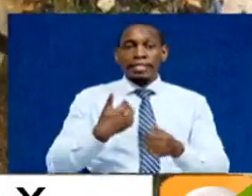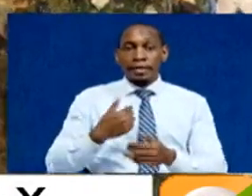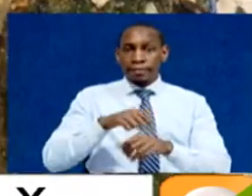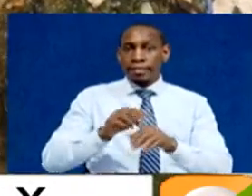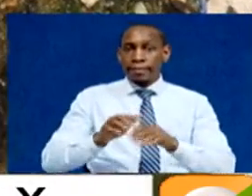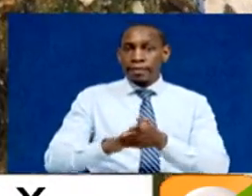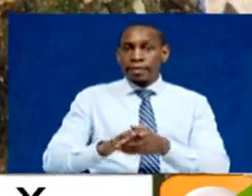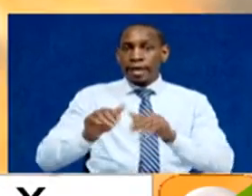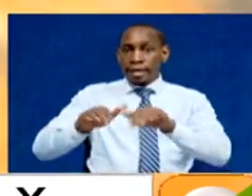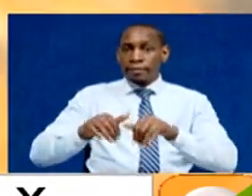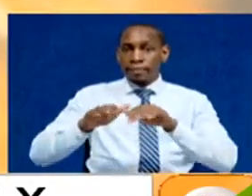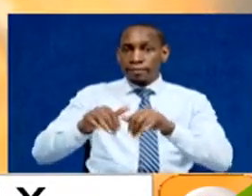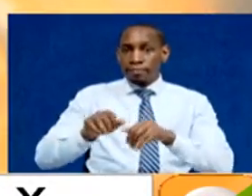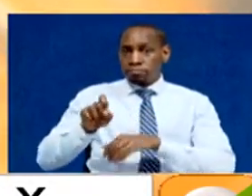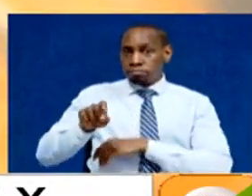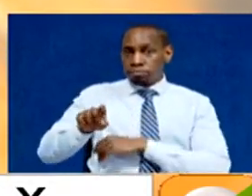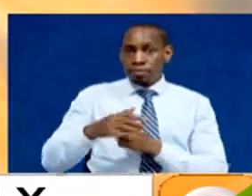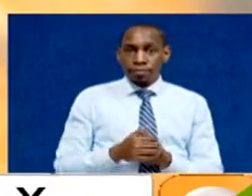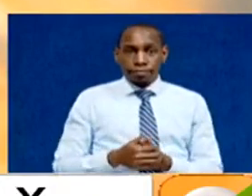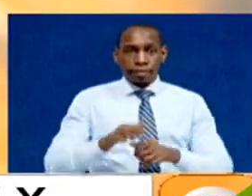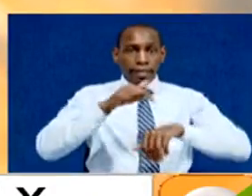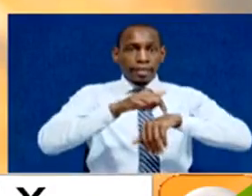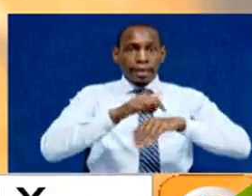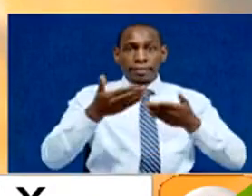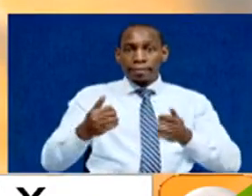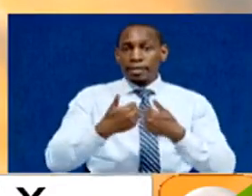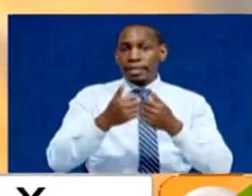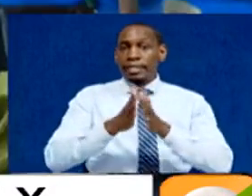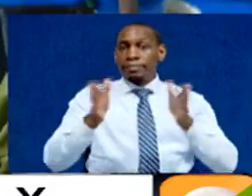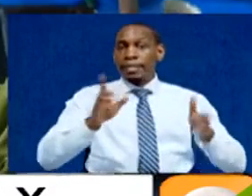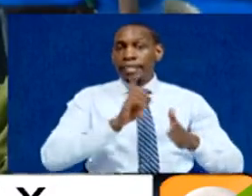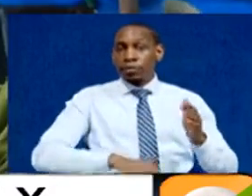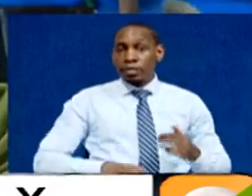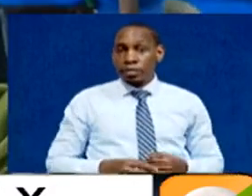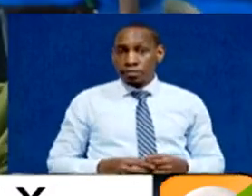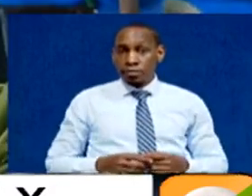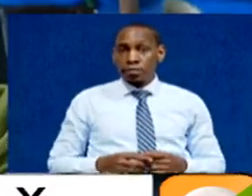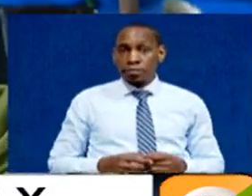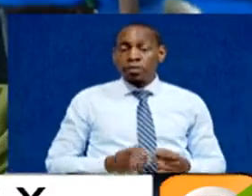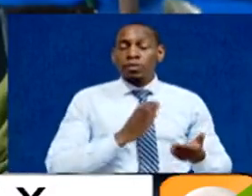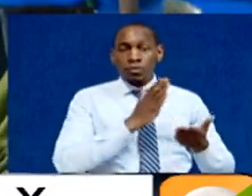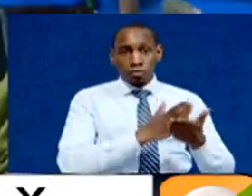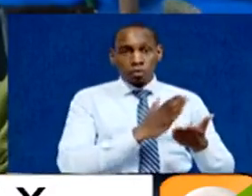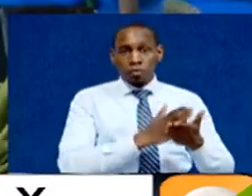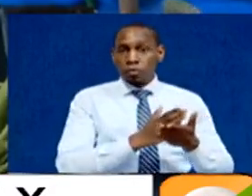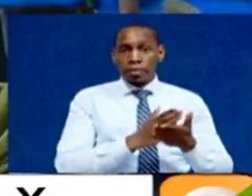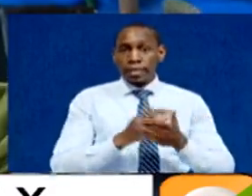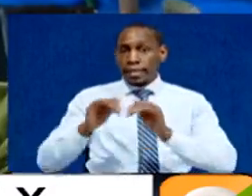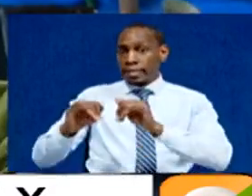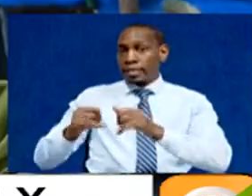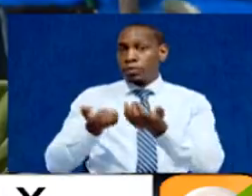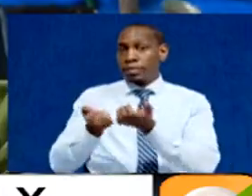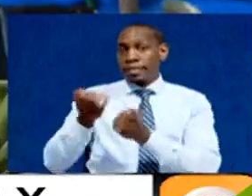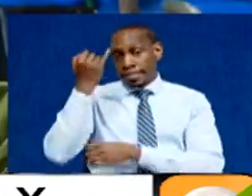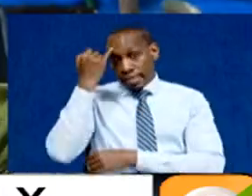in rearing the black soldier fly larva. Currently, the greatest challenge is the fact that it's an unconventional